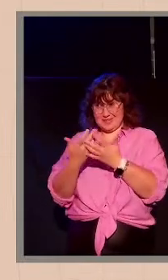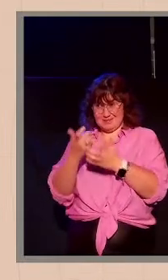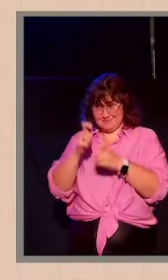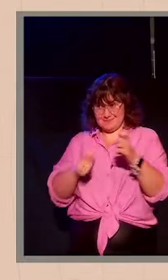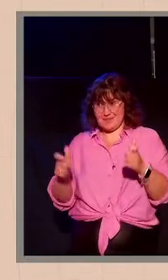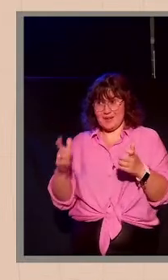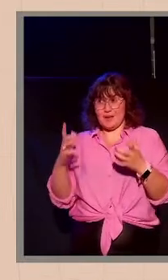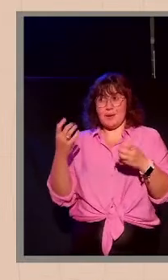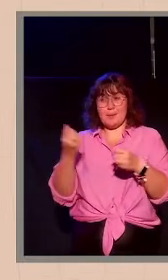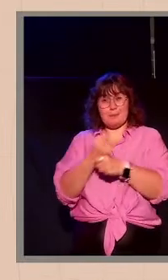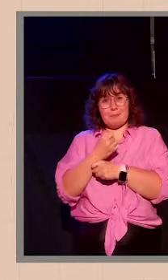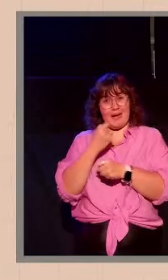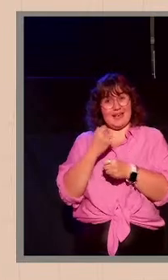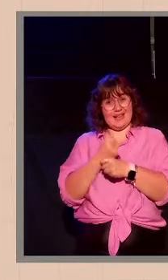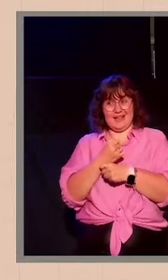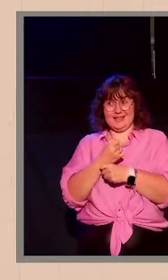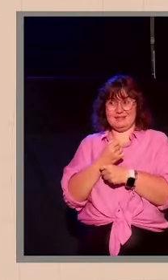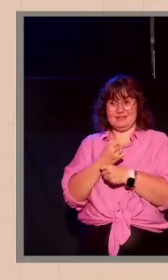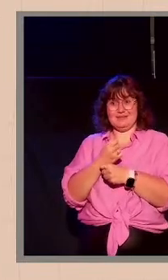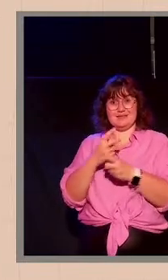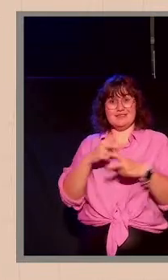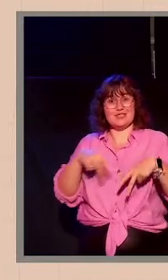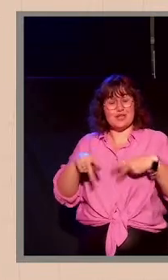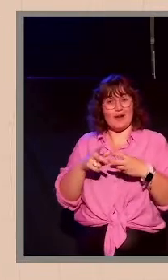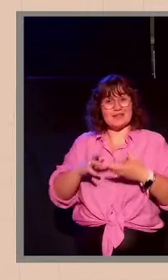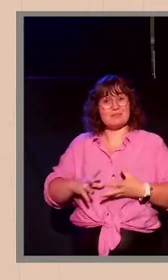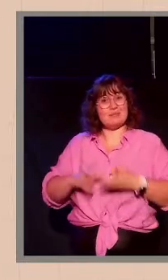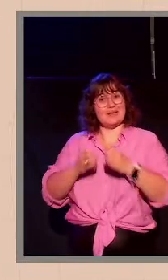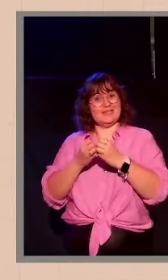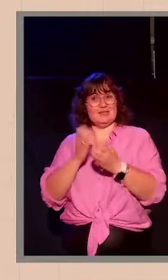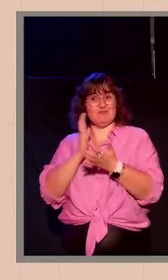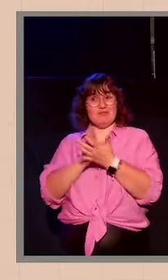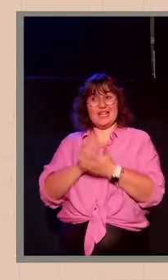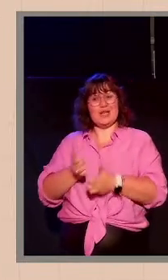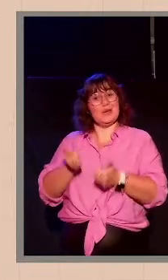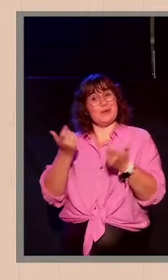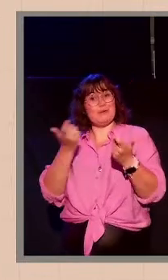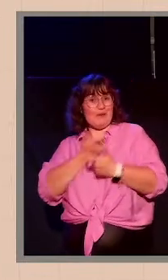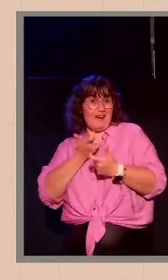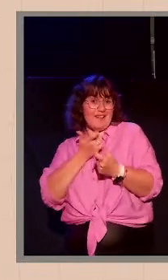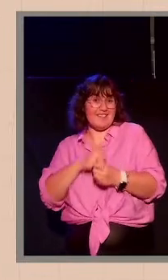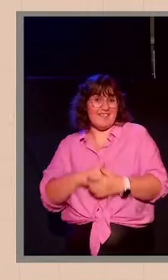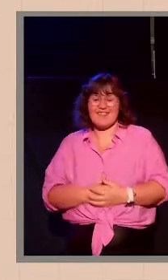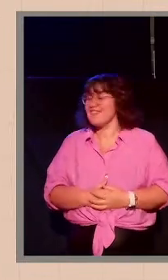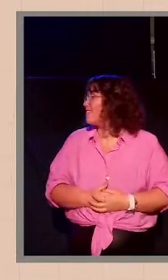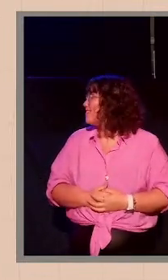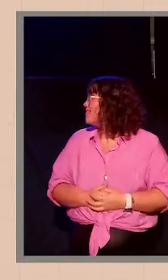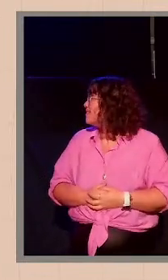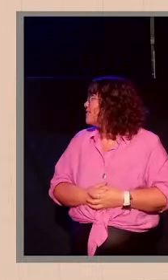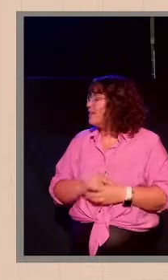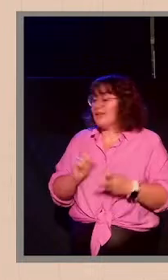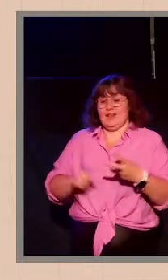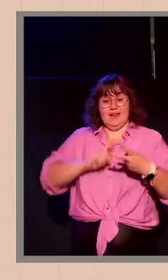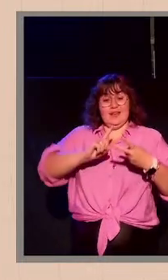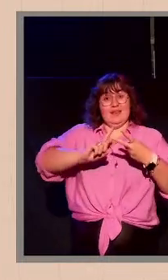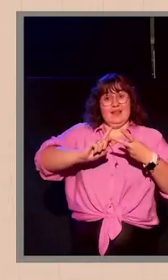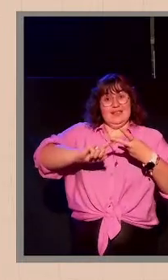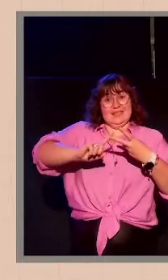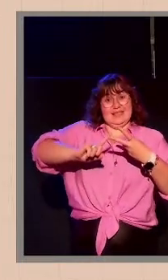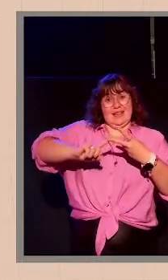making pieces that use this, which is sort of really good fun. The second thing